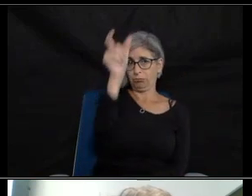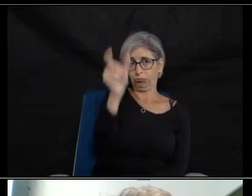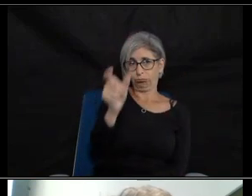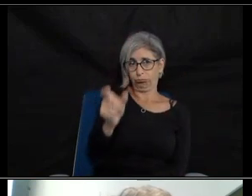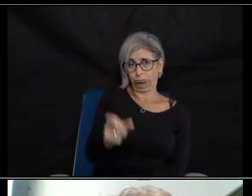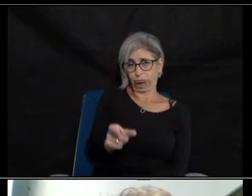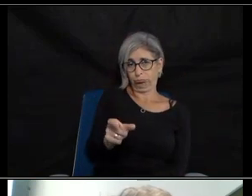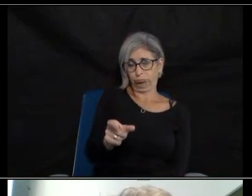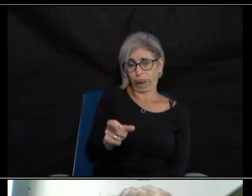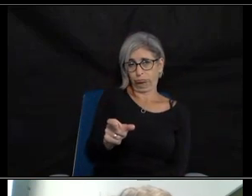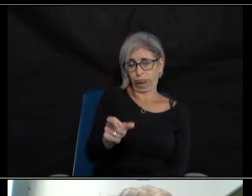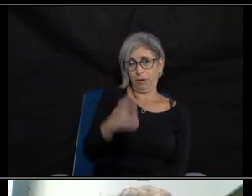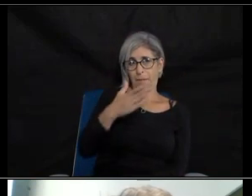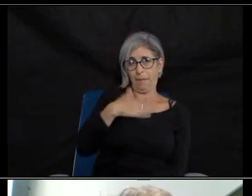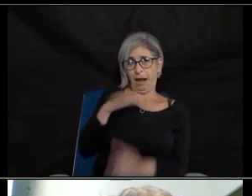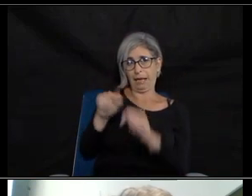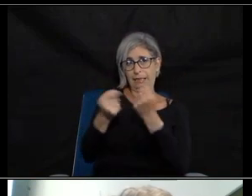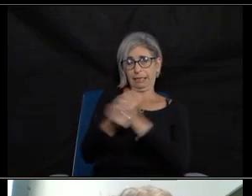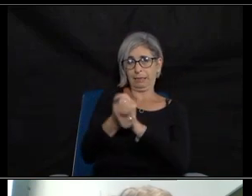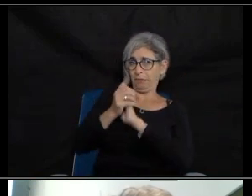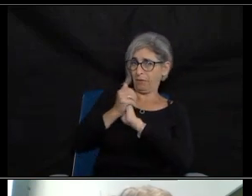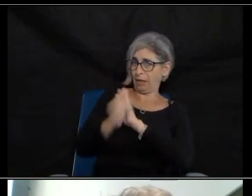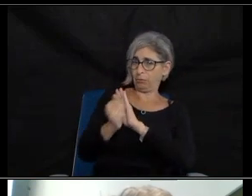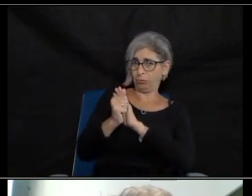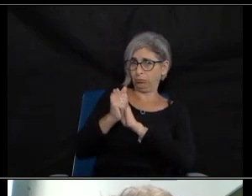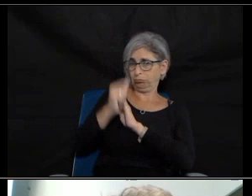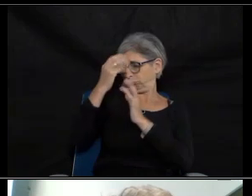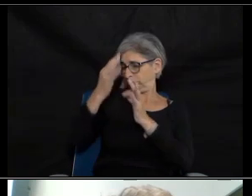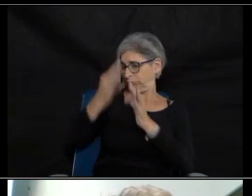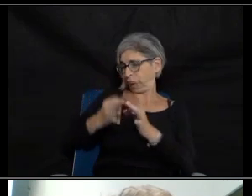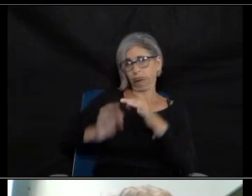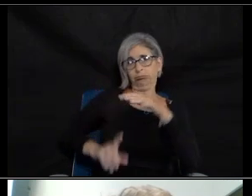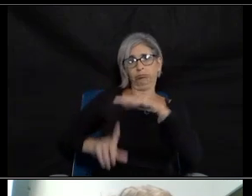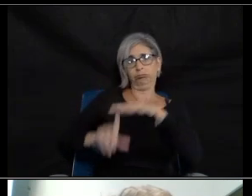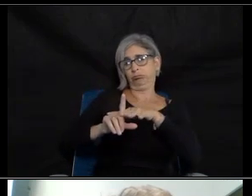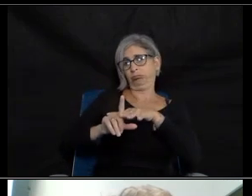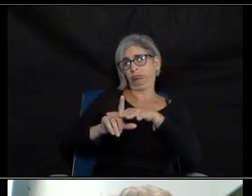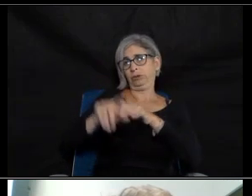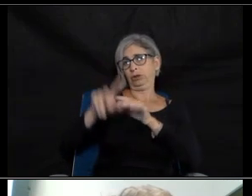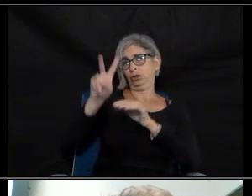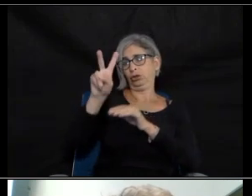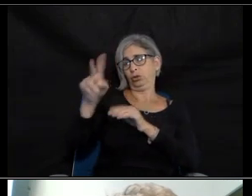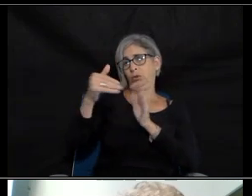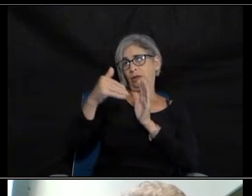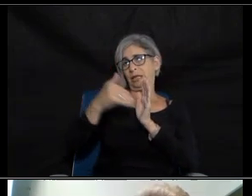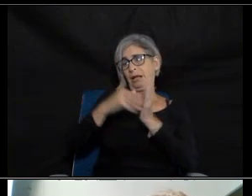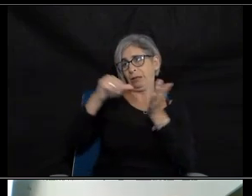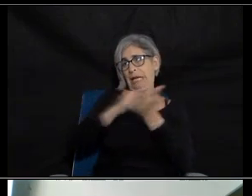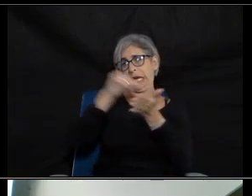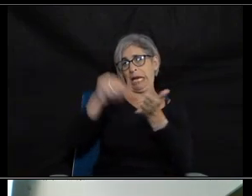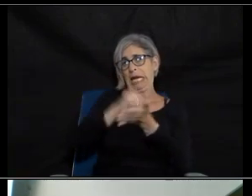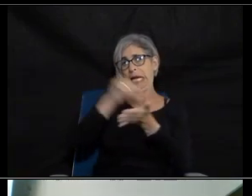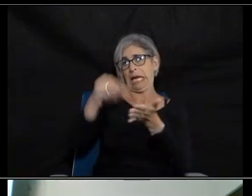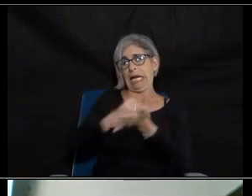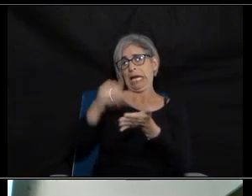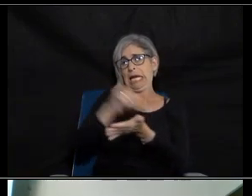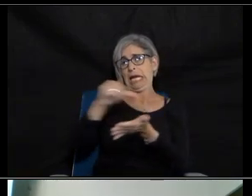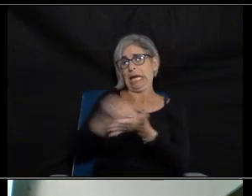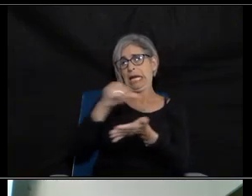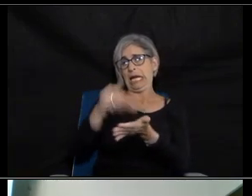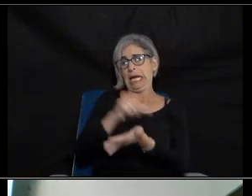what my team of experts have come up with based on 2,000 pages of documents that